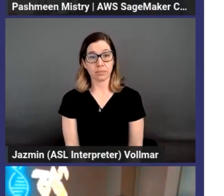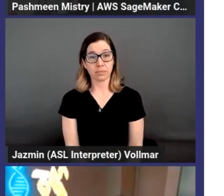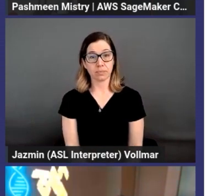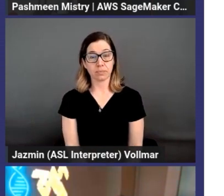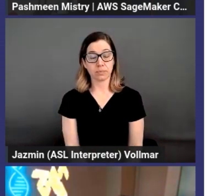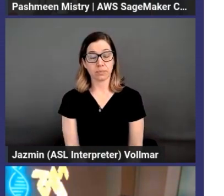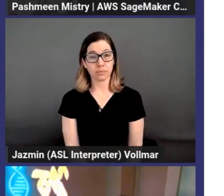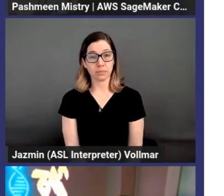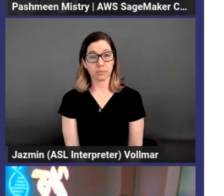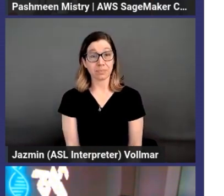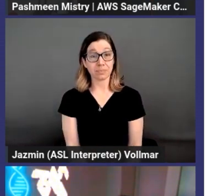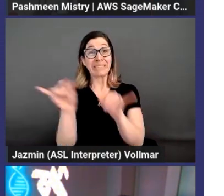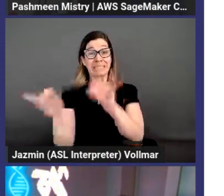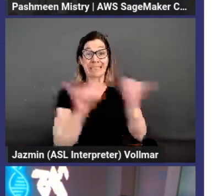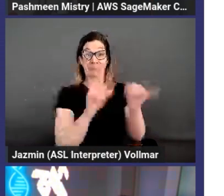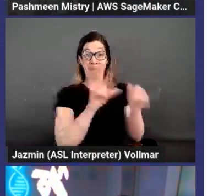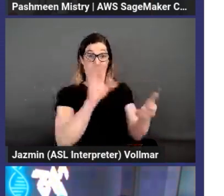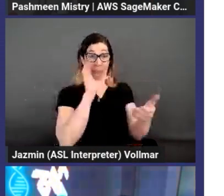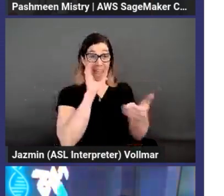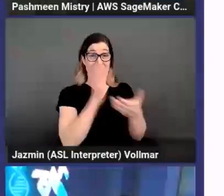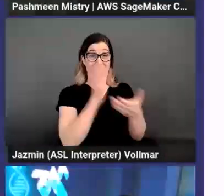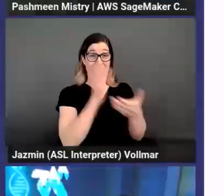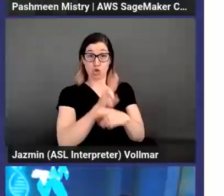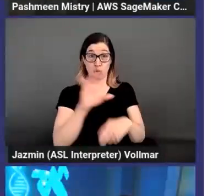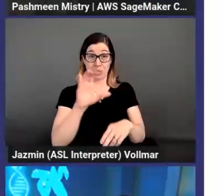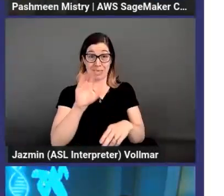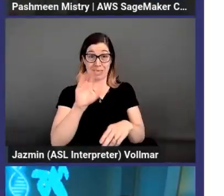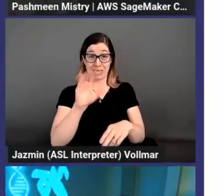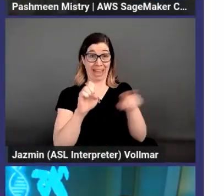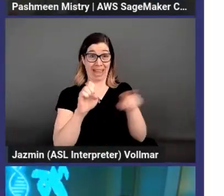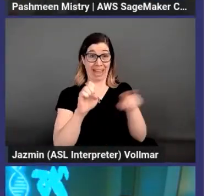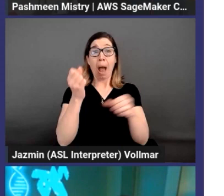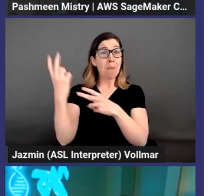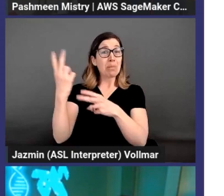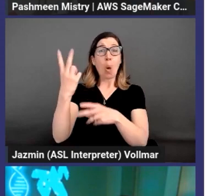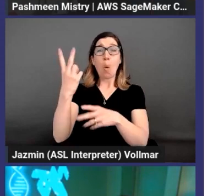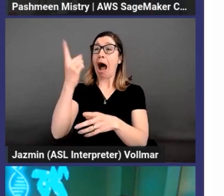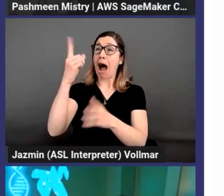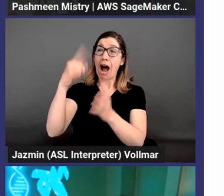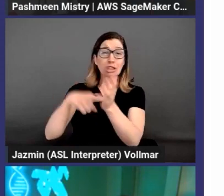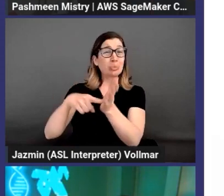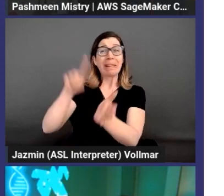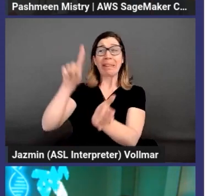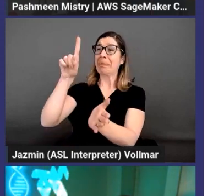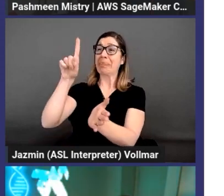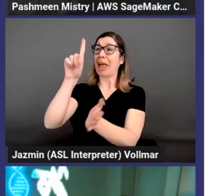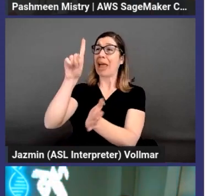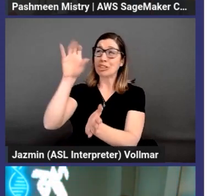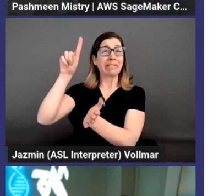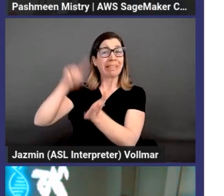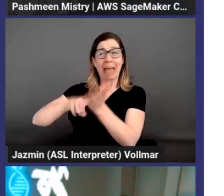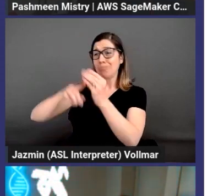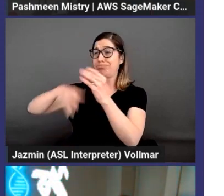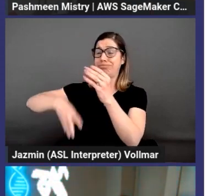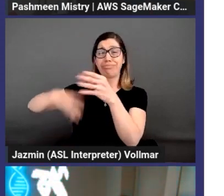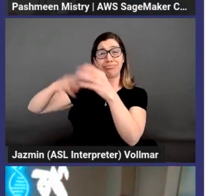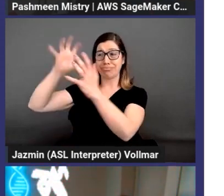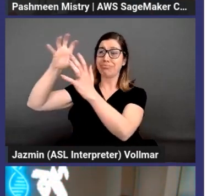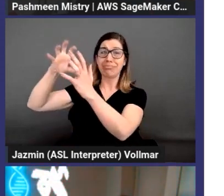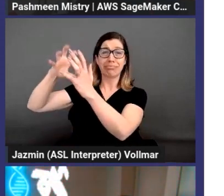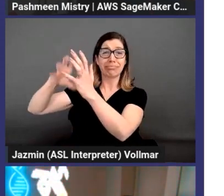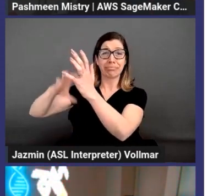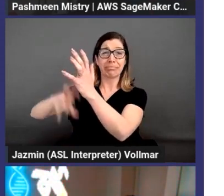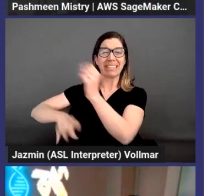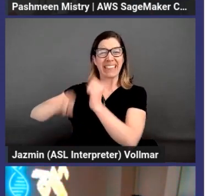similar to the image use case, you can upload hundreds and thousands of lines of text in the batch prediction workflow, and boom, there you